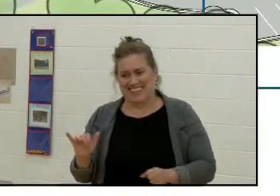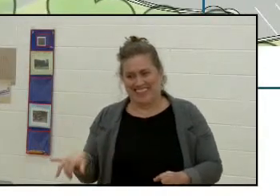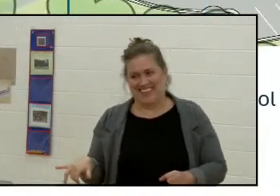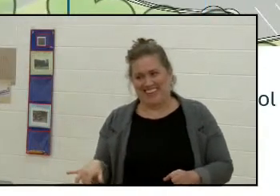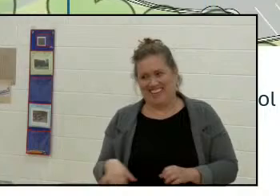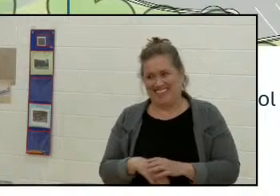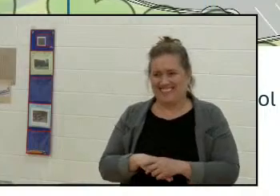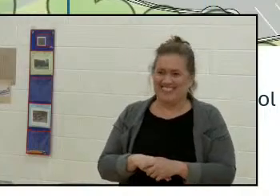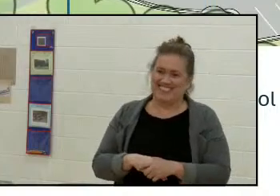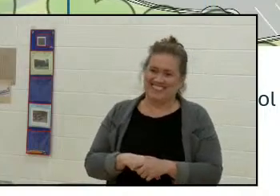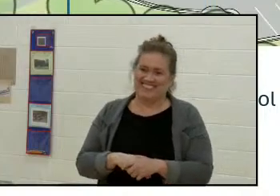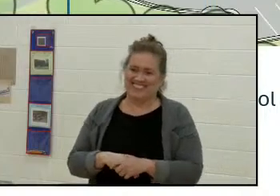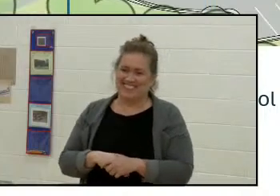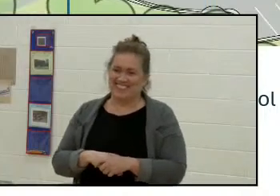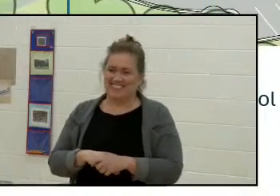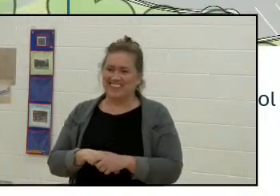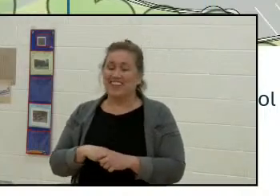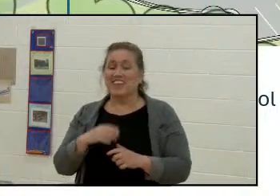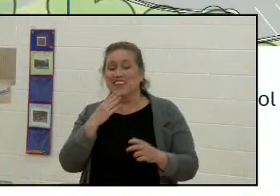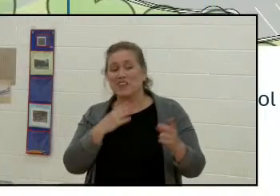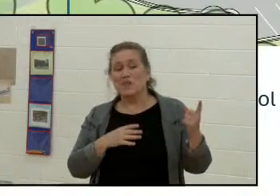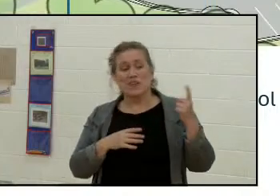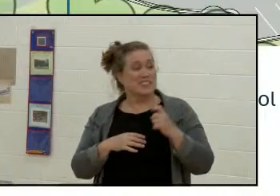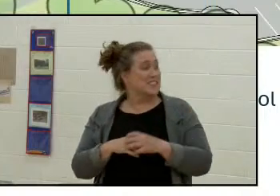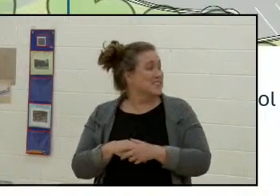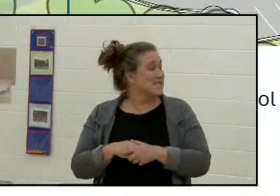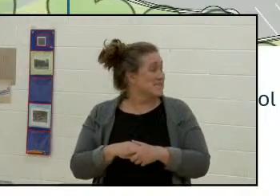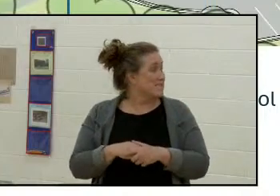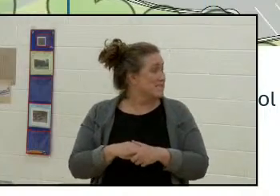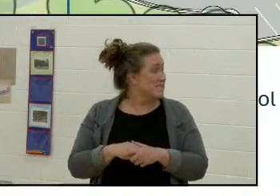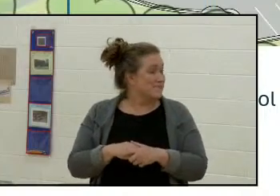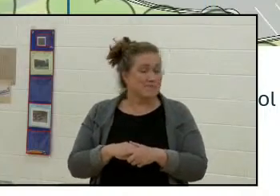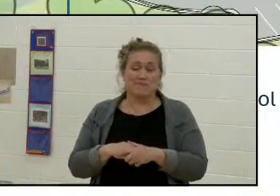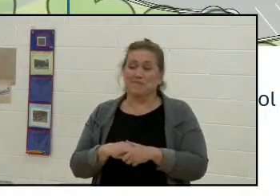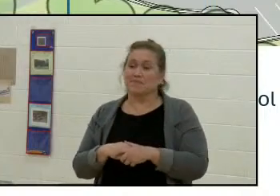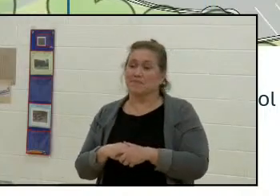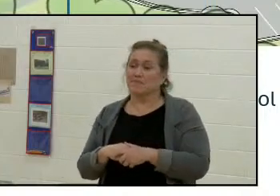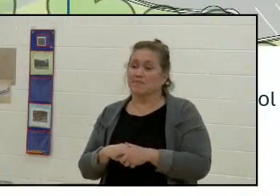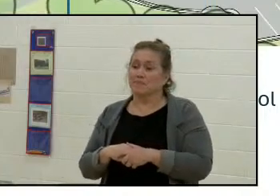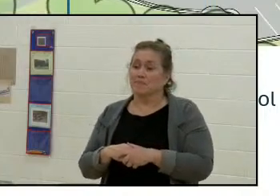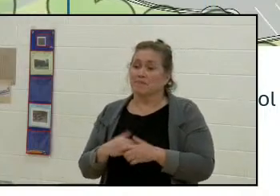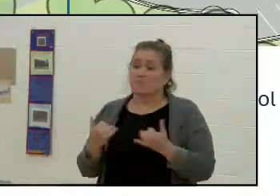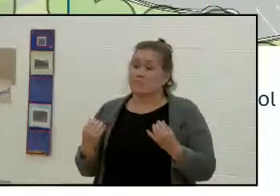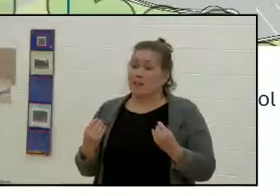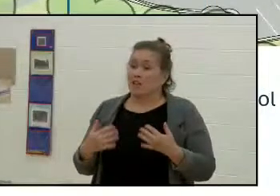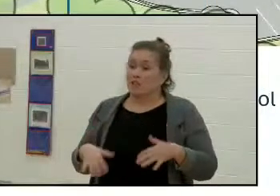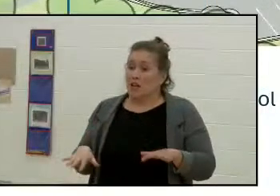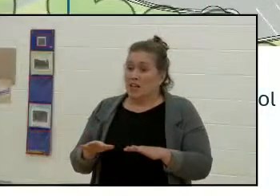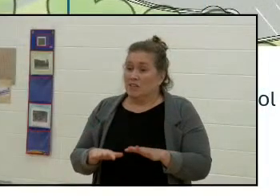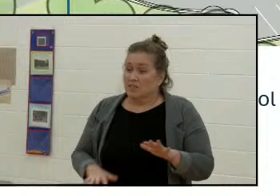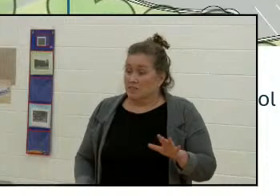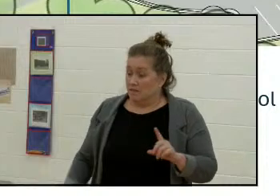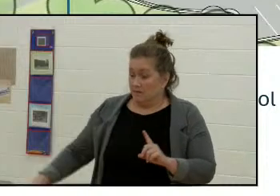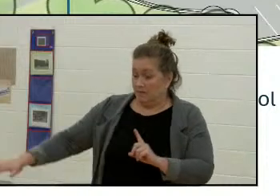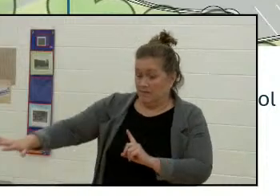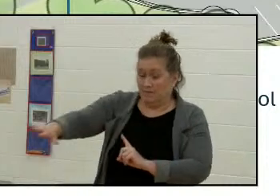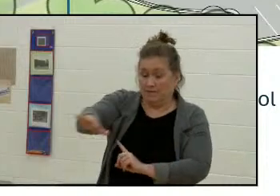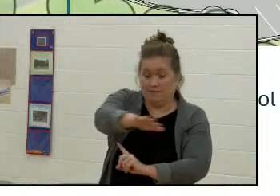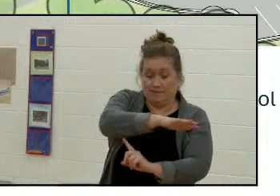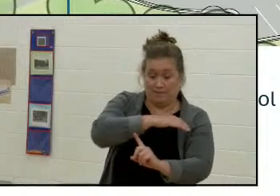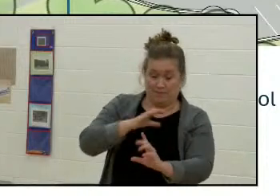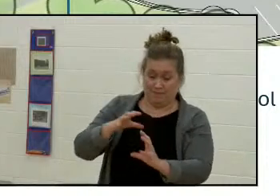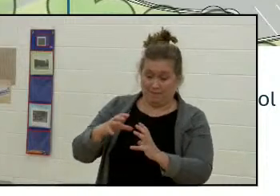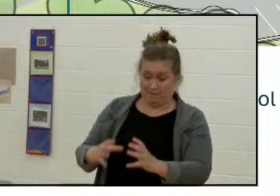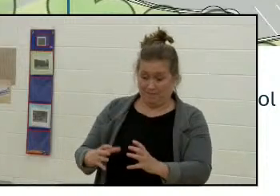okay, good question. So, and then surrounding this area to provide a little shade, to make it a little interesting,